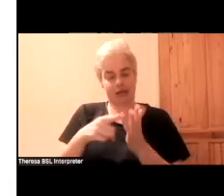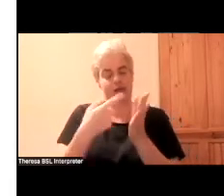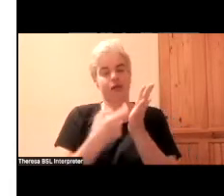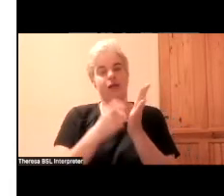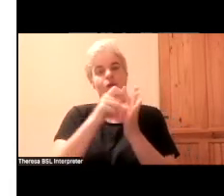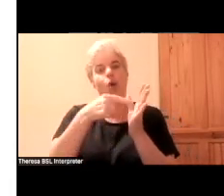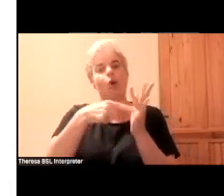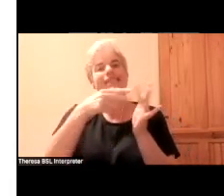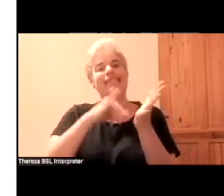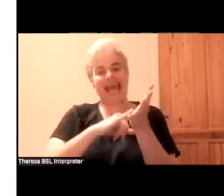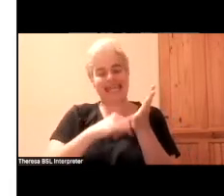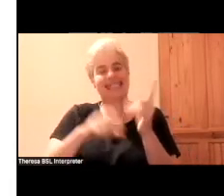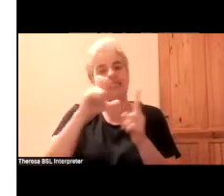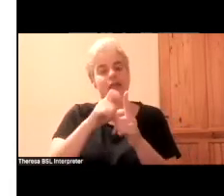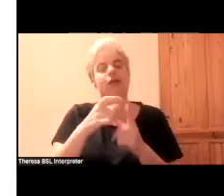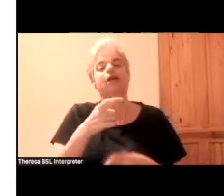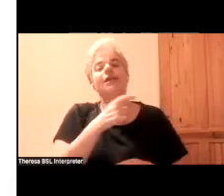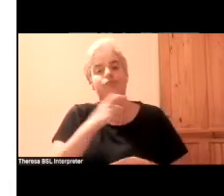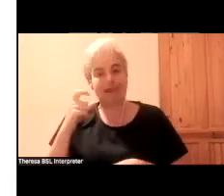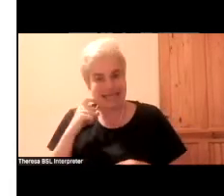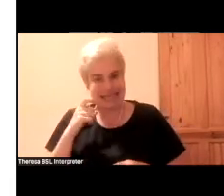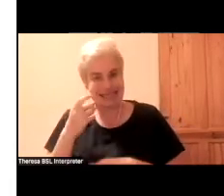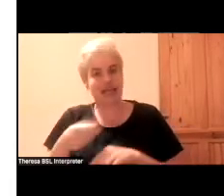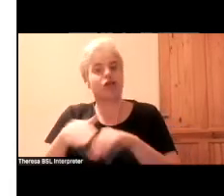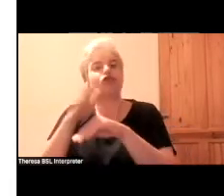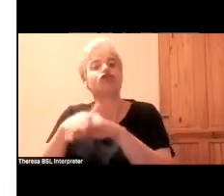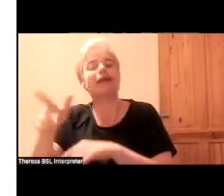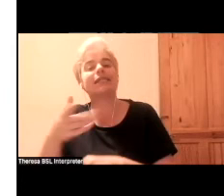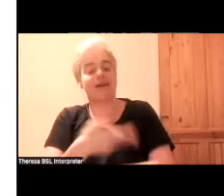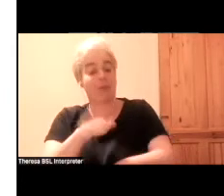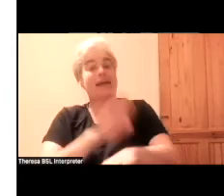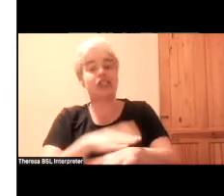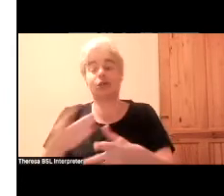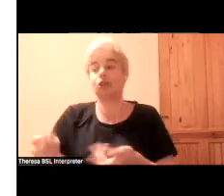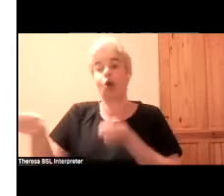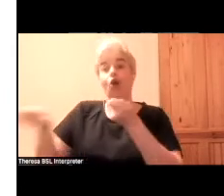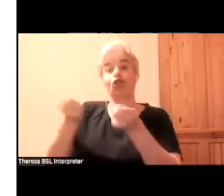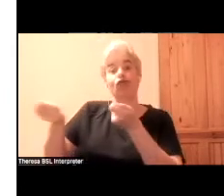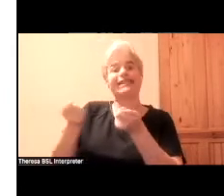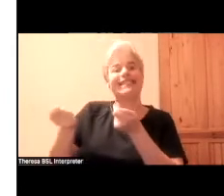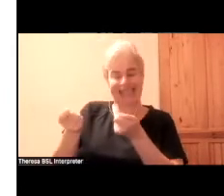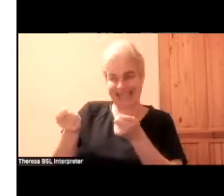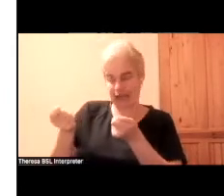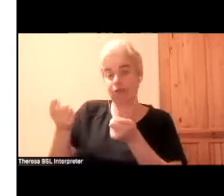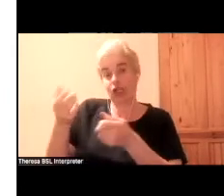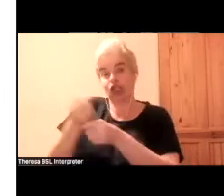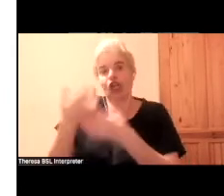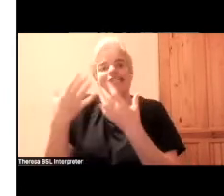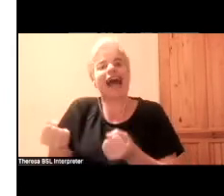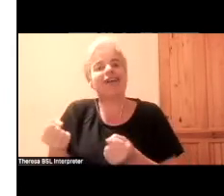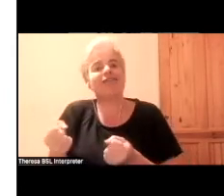priests and consecrated as bishops, so the authority which the church has is